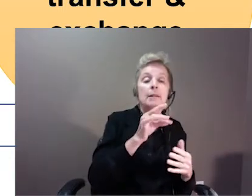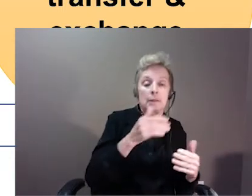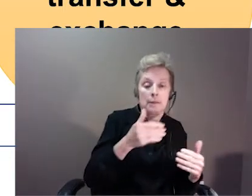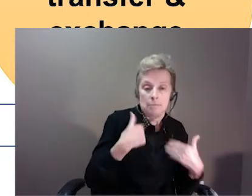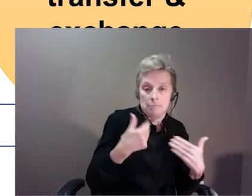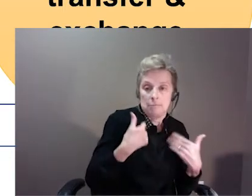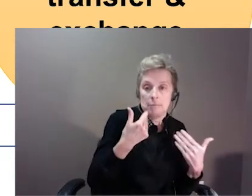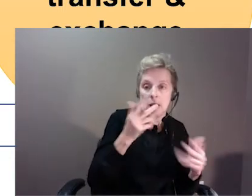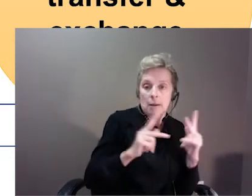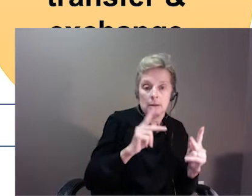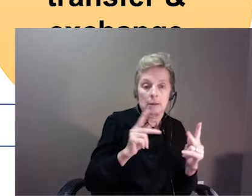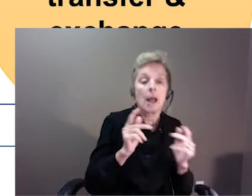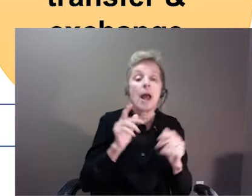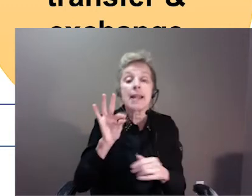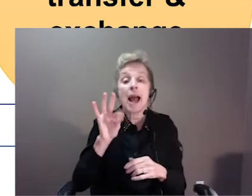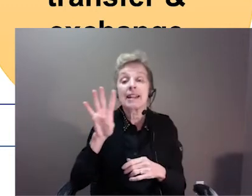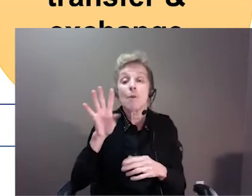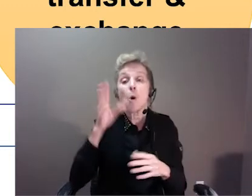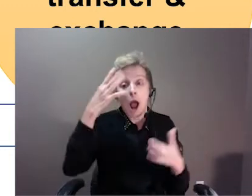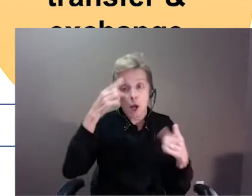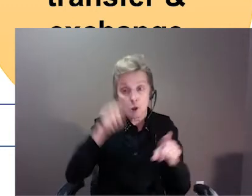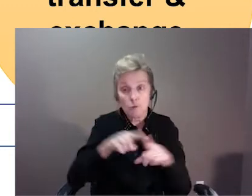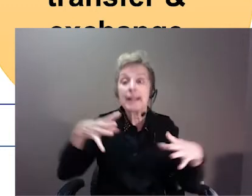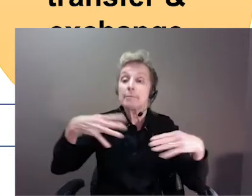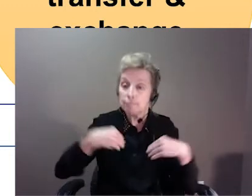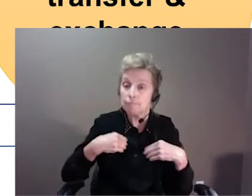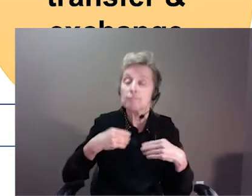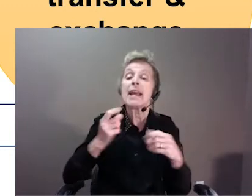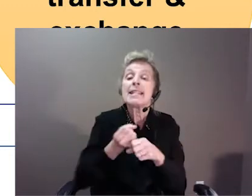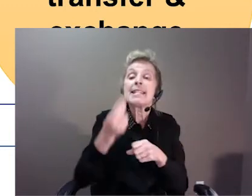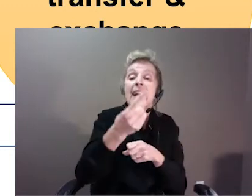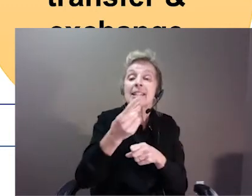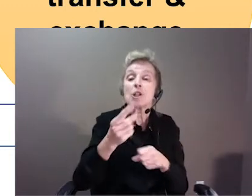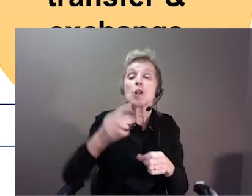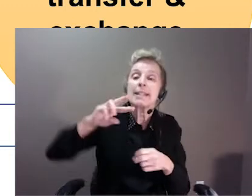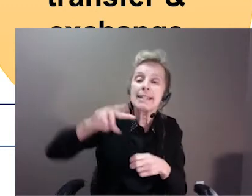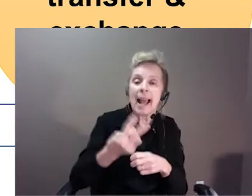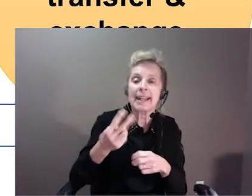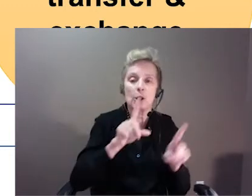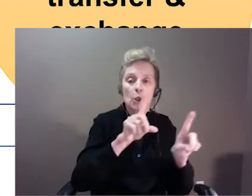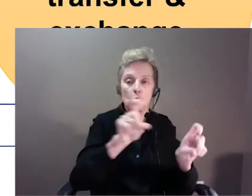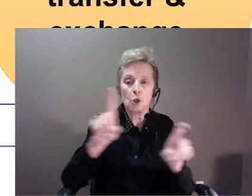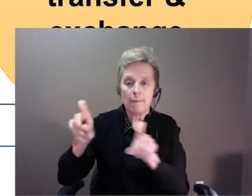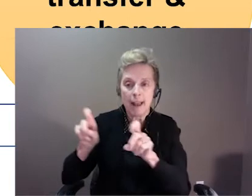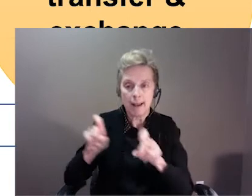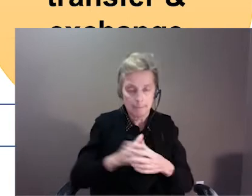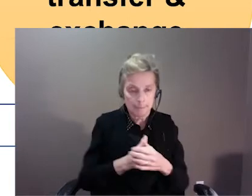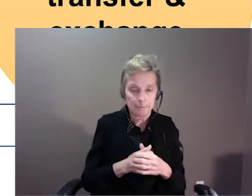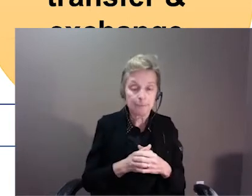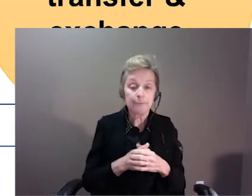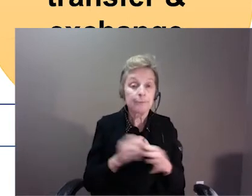take part in the second Delphi survey, which we'll be conducting next year. An important point regarding